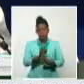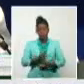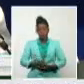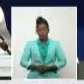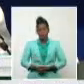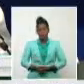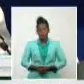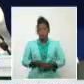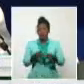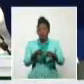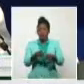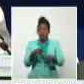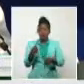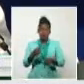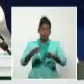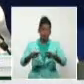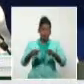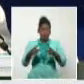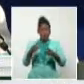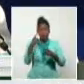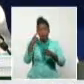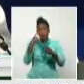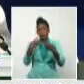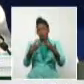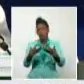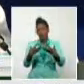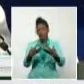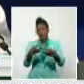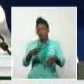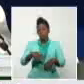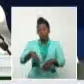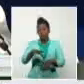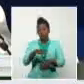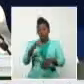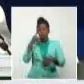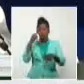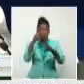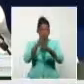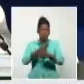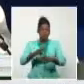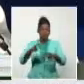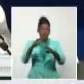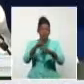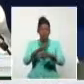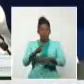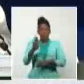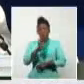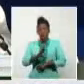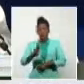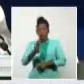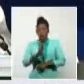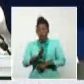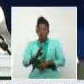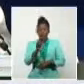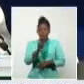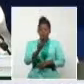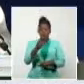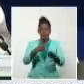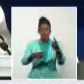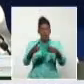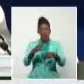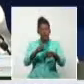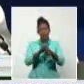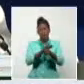1,488 the number of confirmed cases in Cuba who have as a source of infection cases previously diagnosed